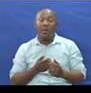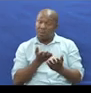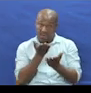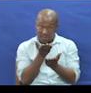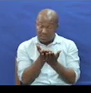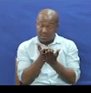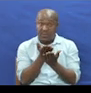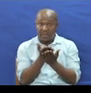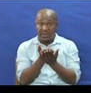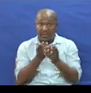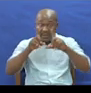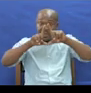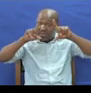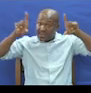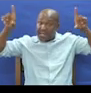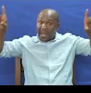Suggest the title of the story.